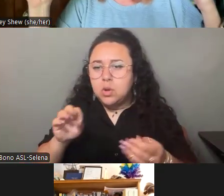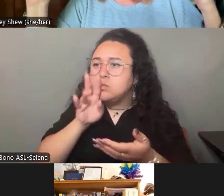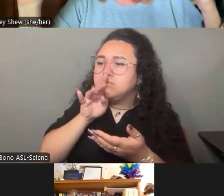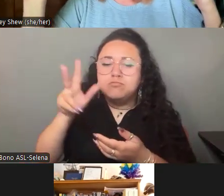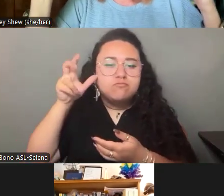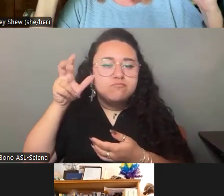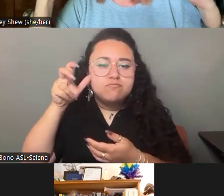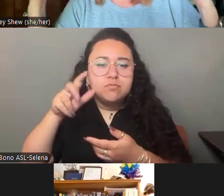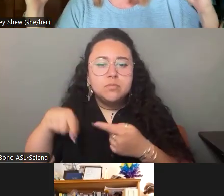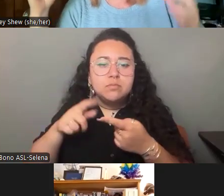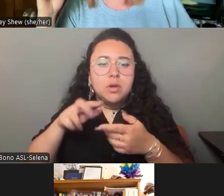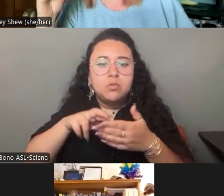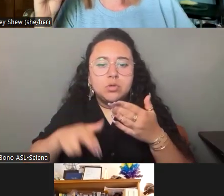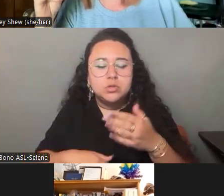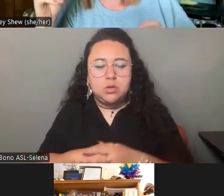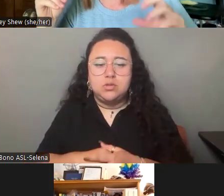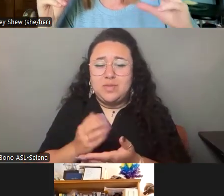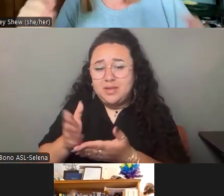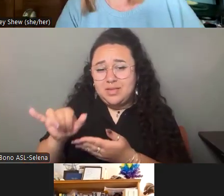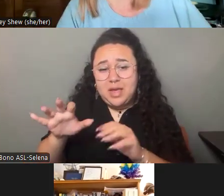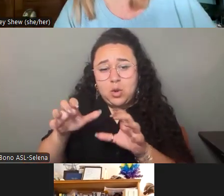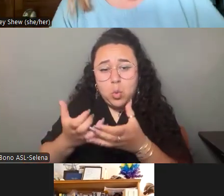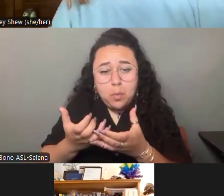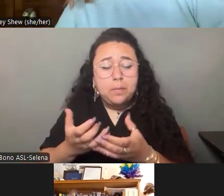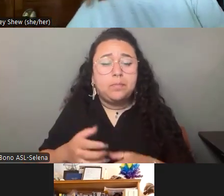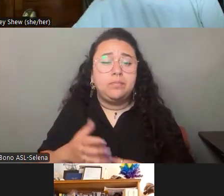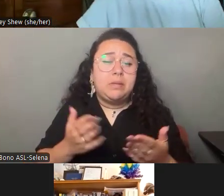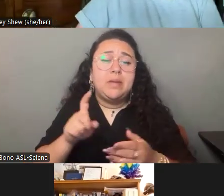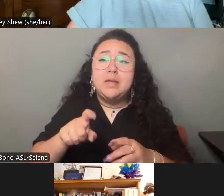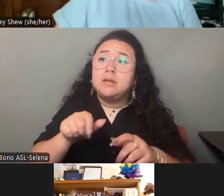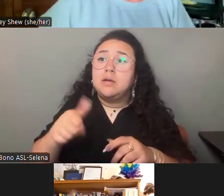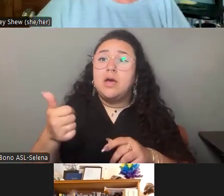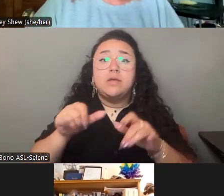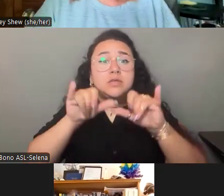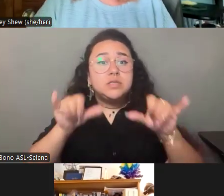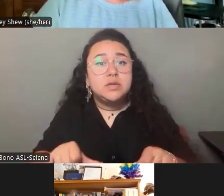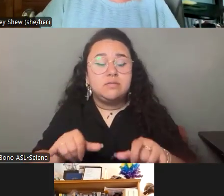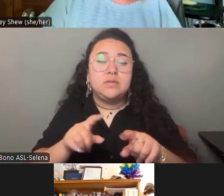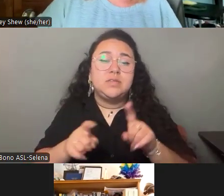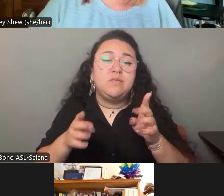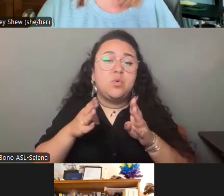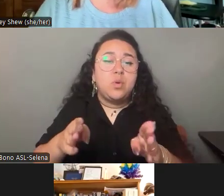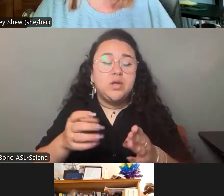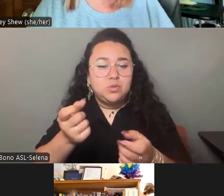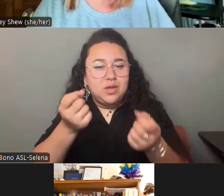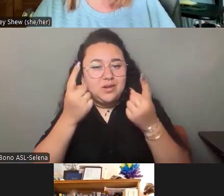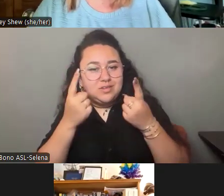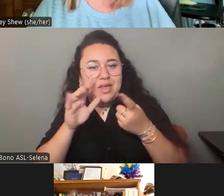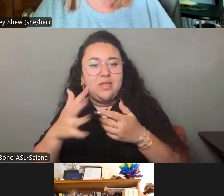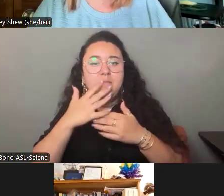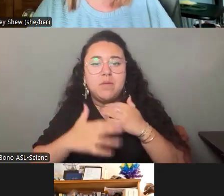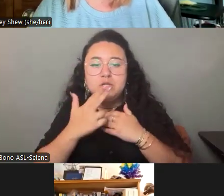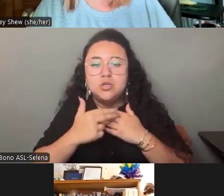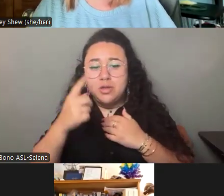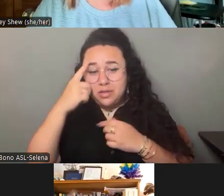need different different systems, different readouts. I think about how some of these technologies actually would